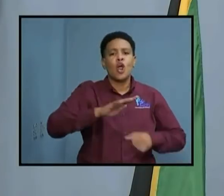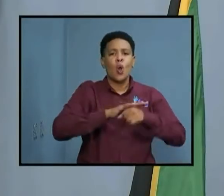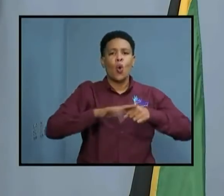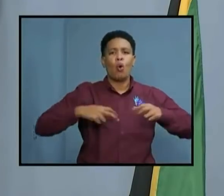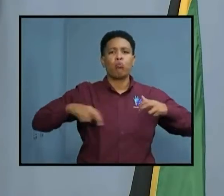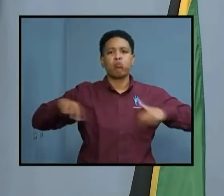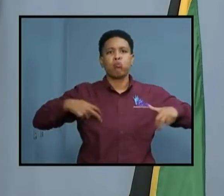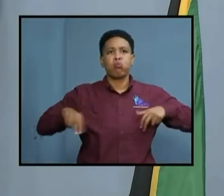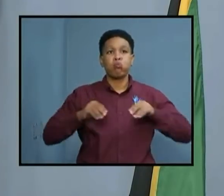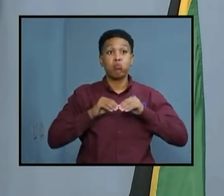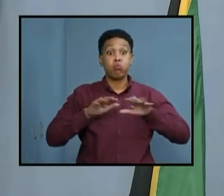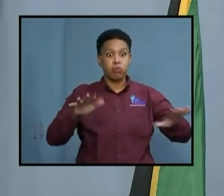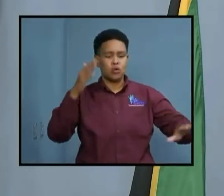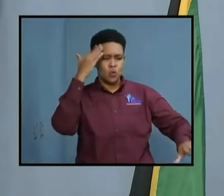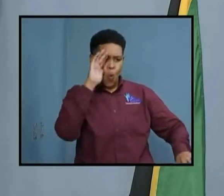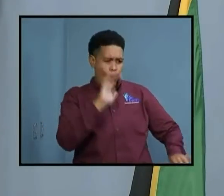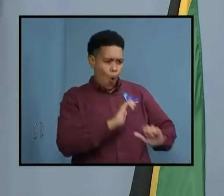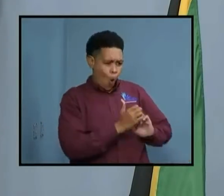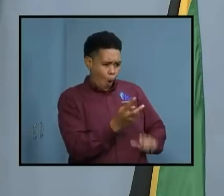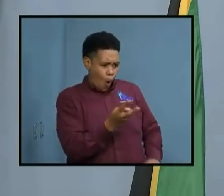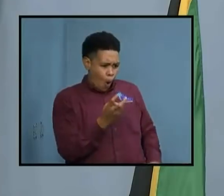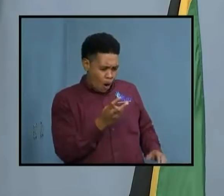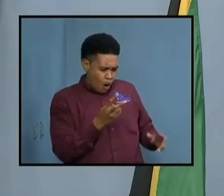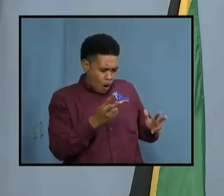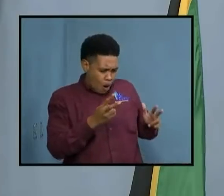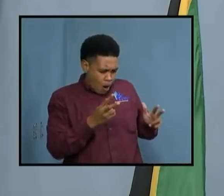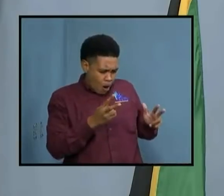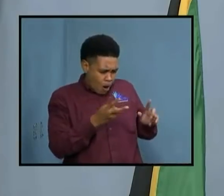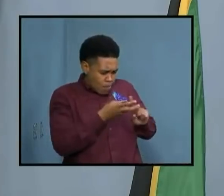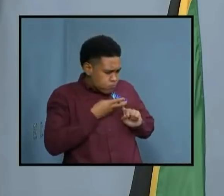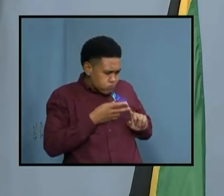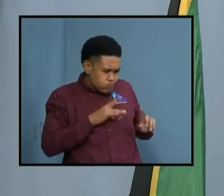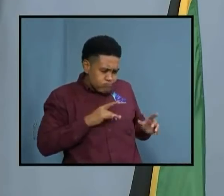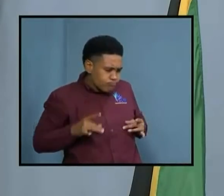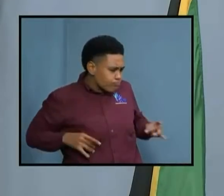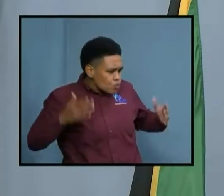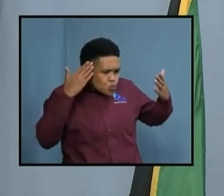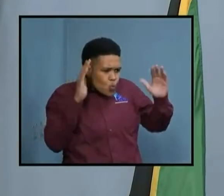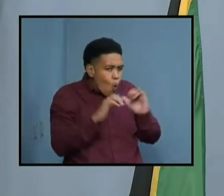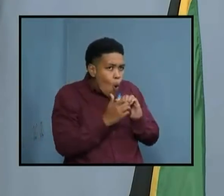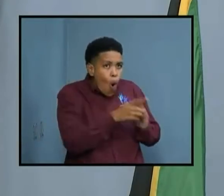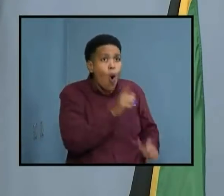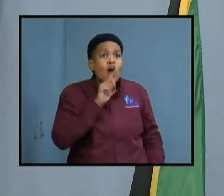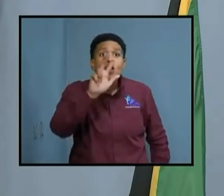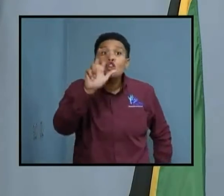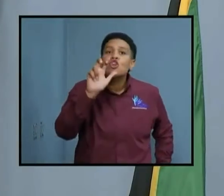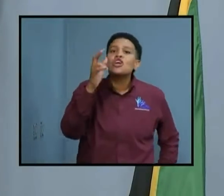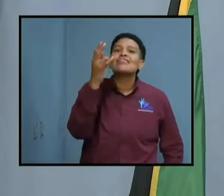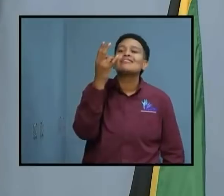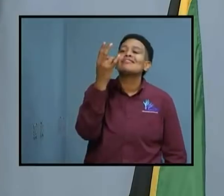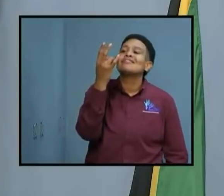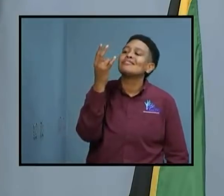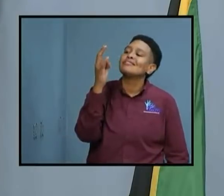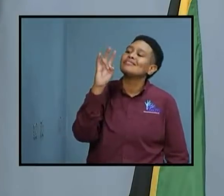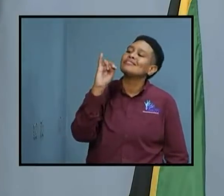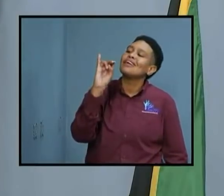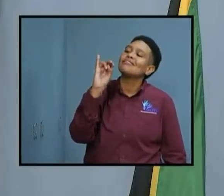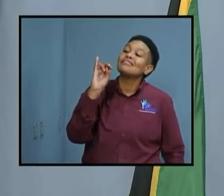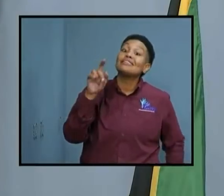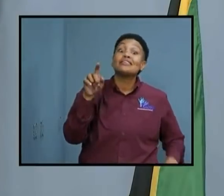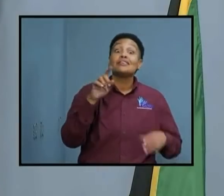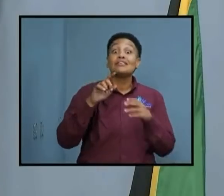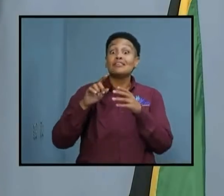transmission, not epidemiologically linked, and 1,570 cases are under investigation. Again, significant number